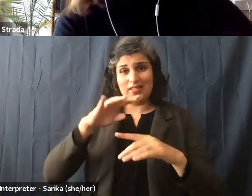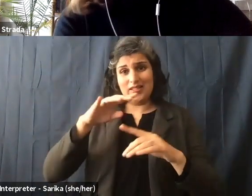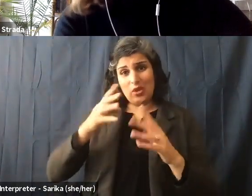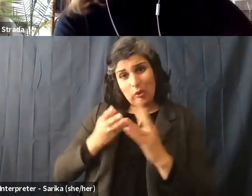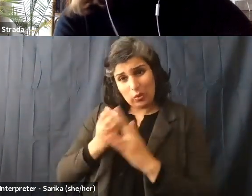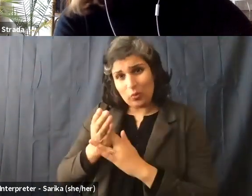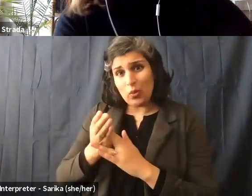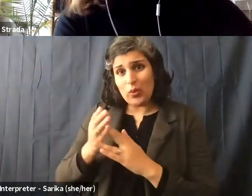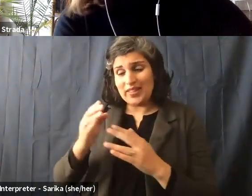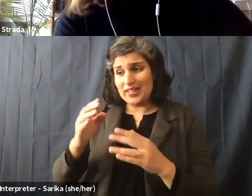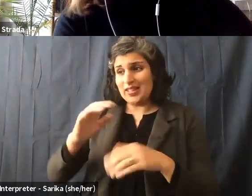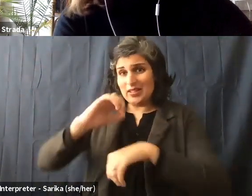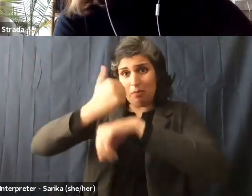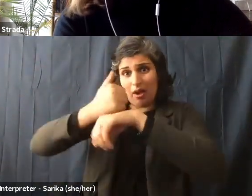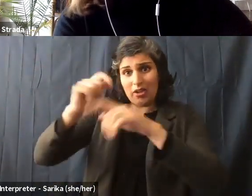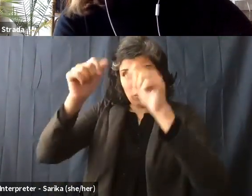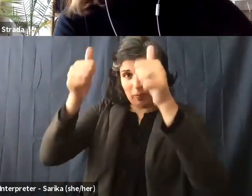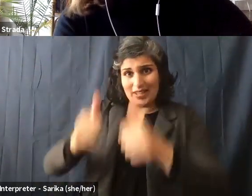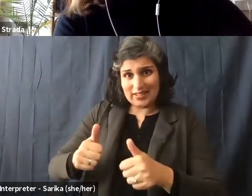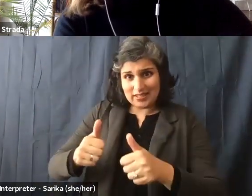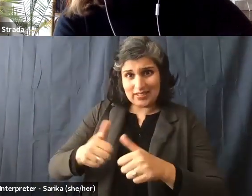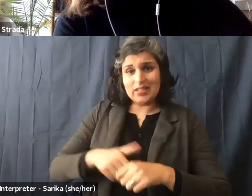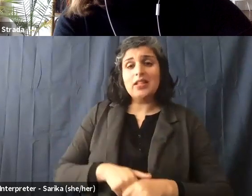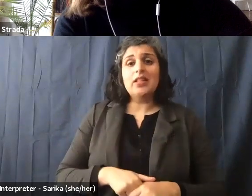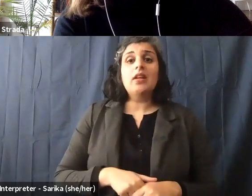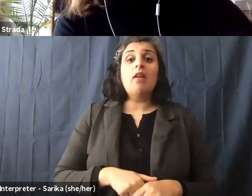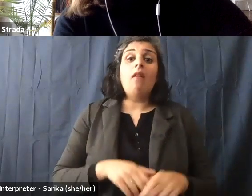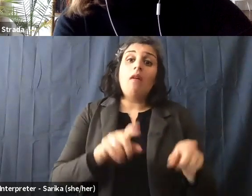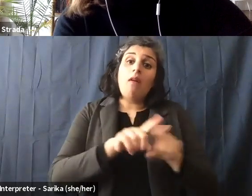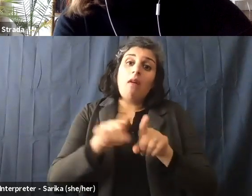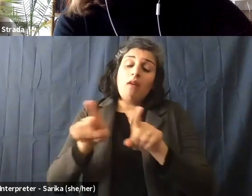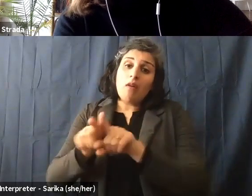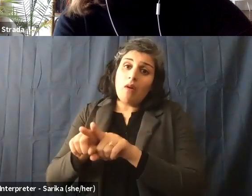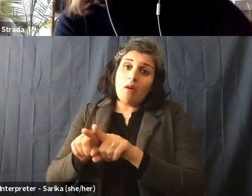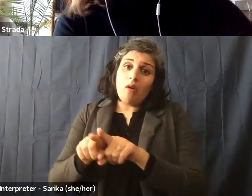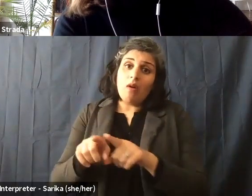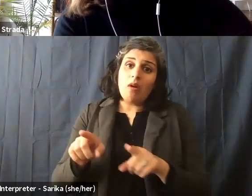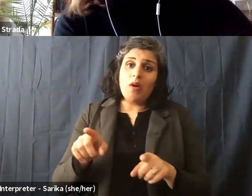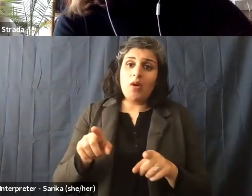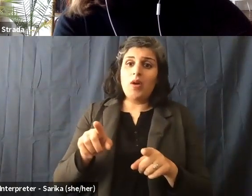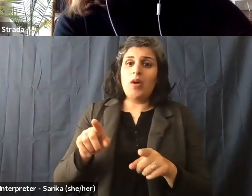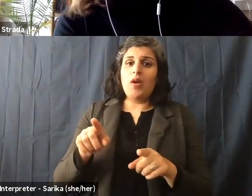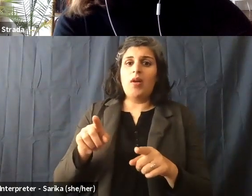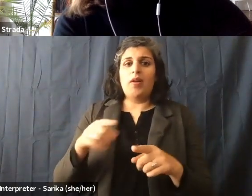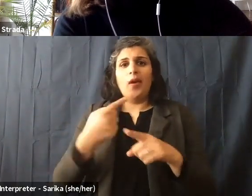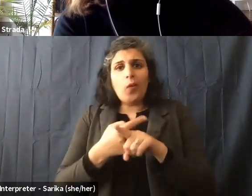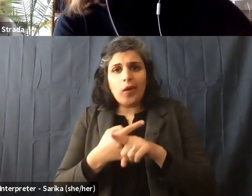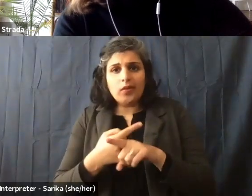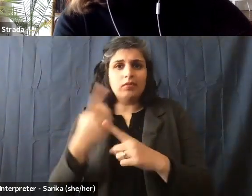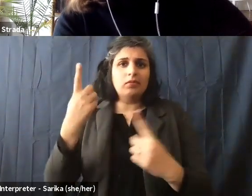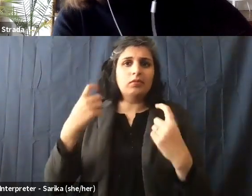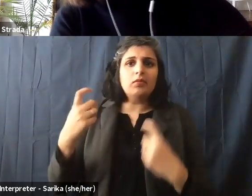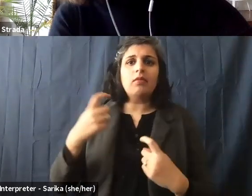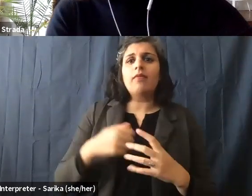intervention that you made. But also all of the sort of questions and conflicts that